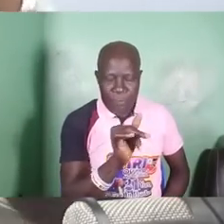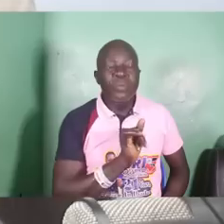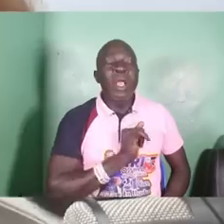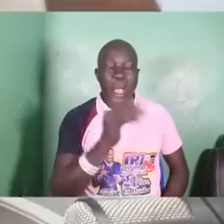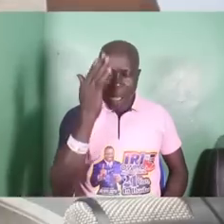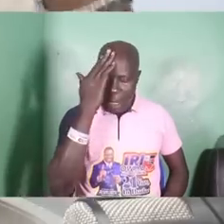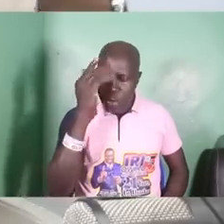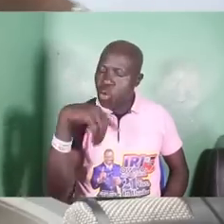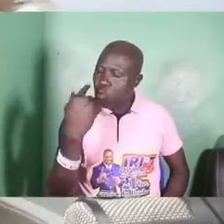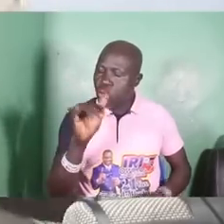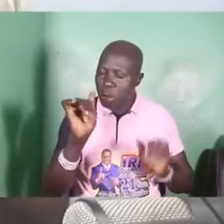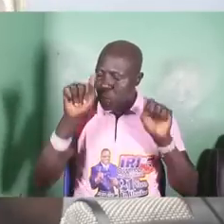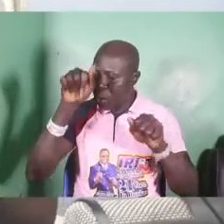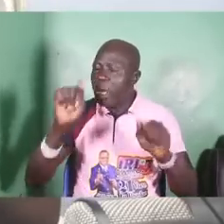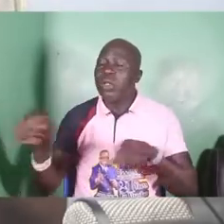know the one that can do it